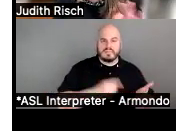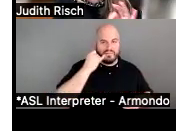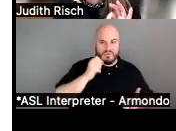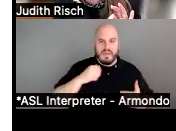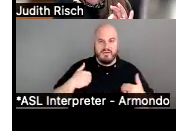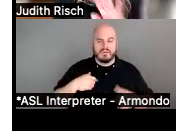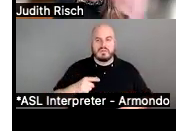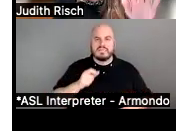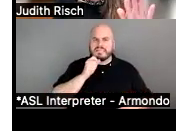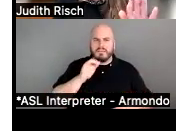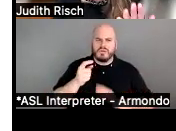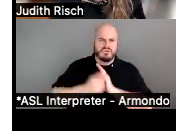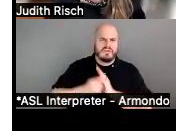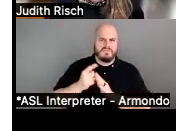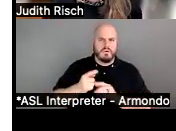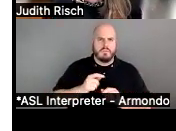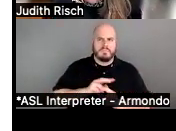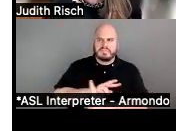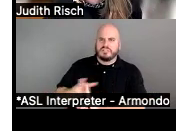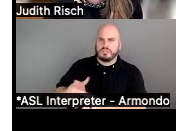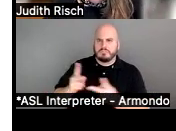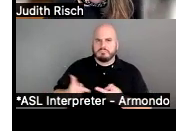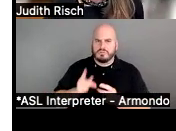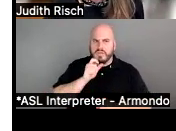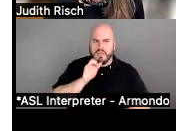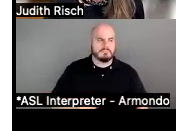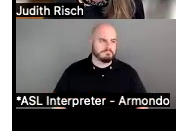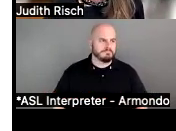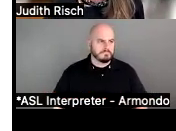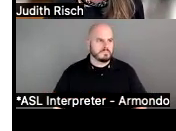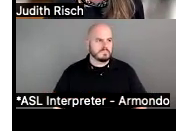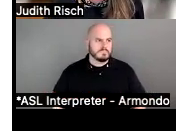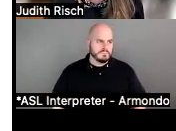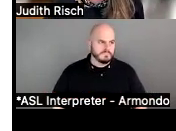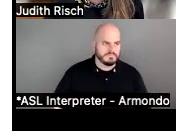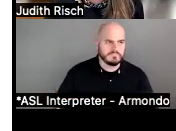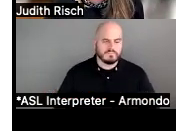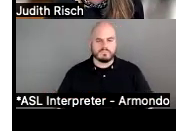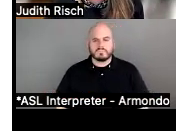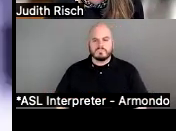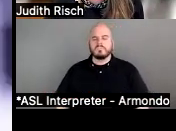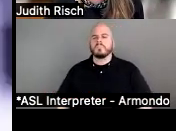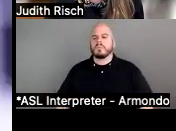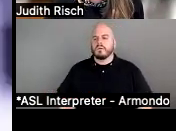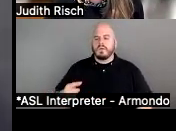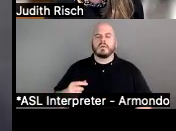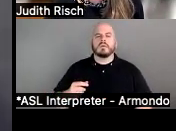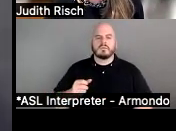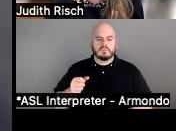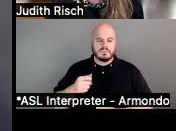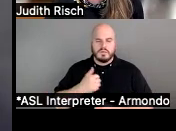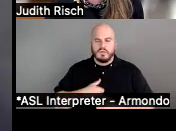your default mode. And we'll talk about this in a few minutes more. I know that we do just a rolling number of questions, and I'm sorry for all